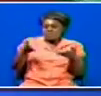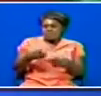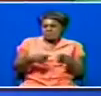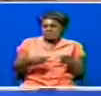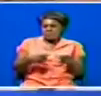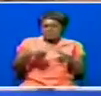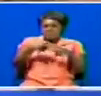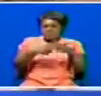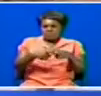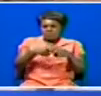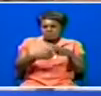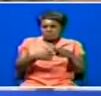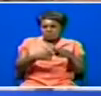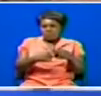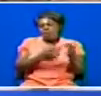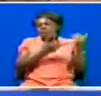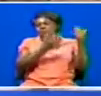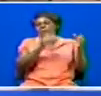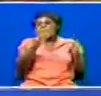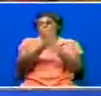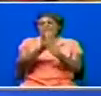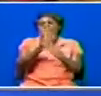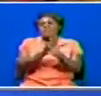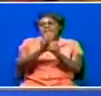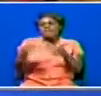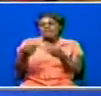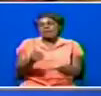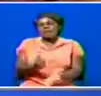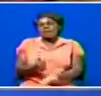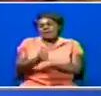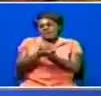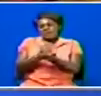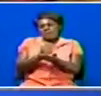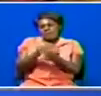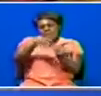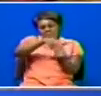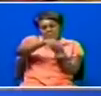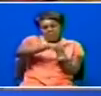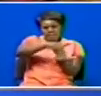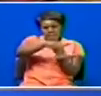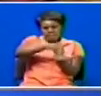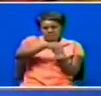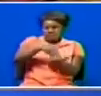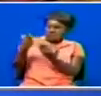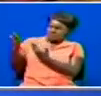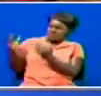the factory has been a source of hope to many. In a side job, these plastics,